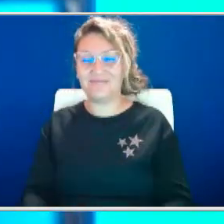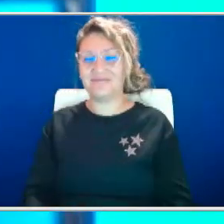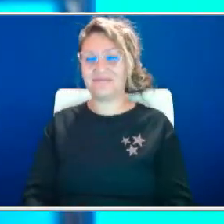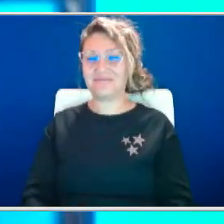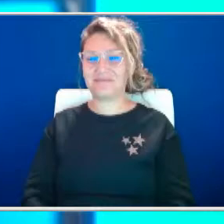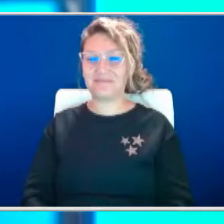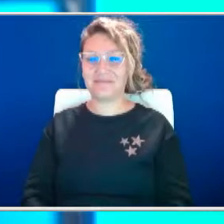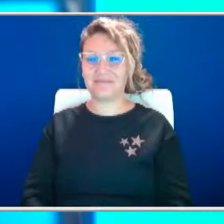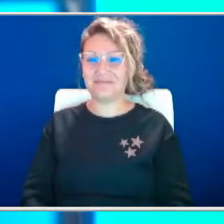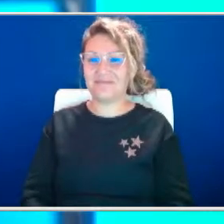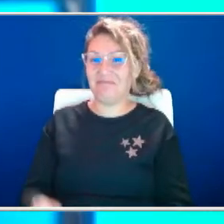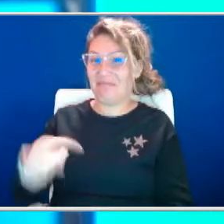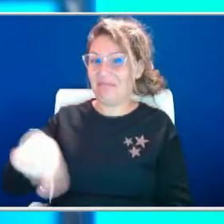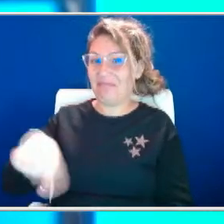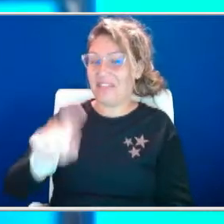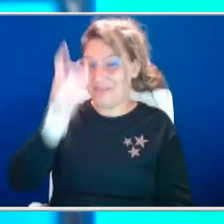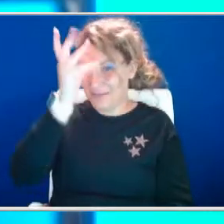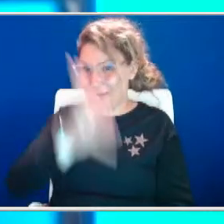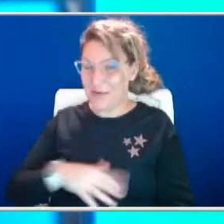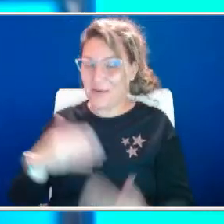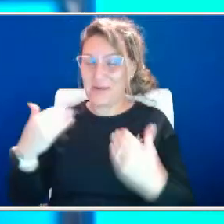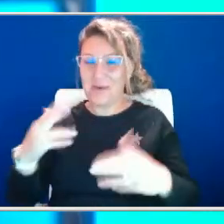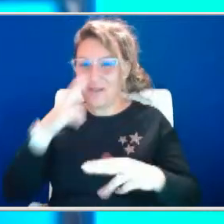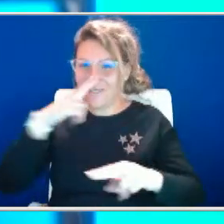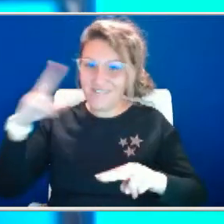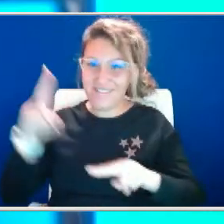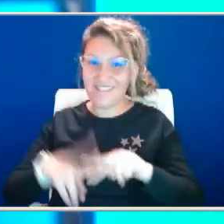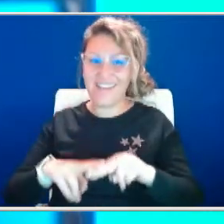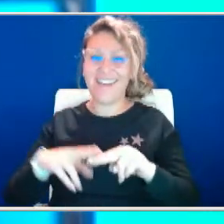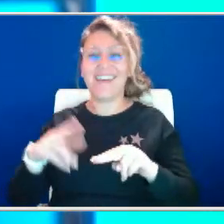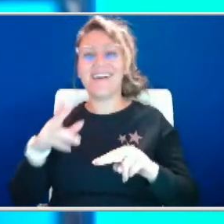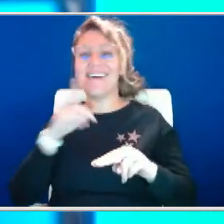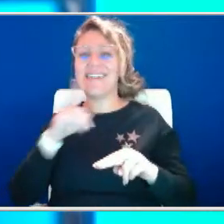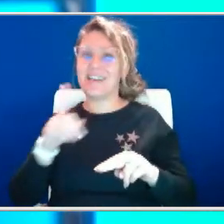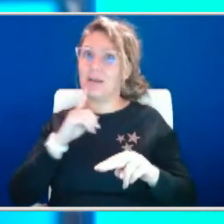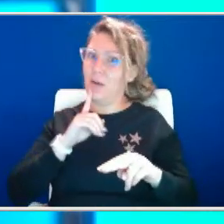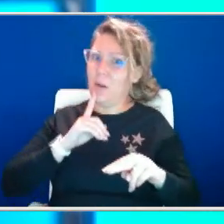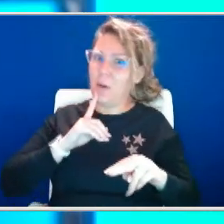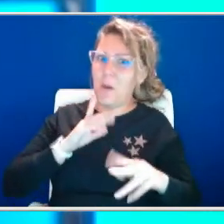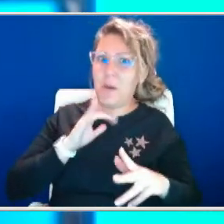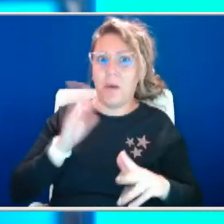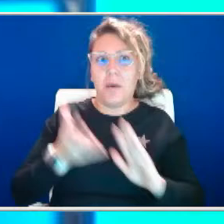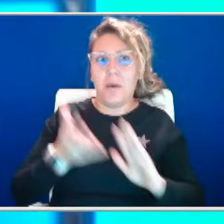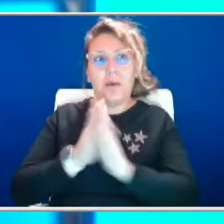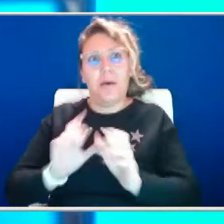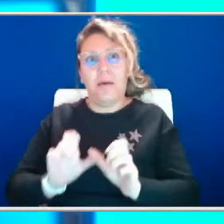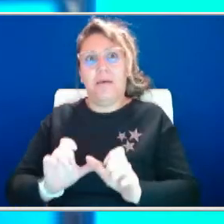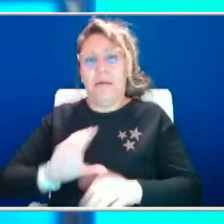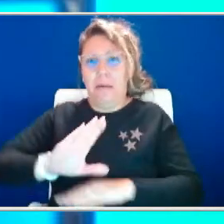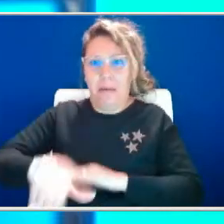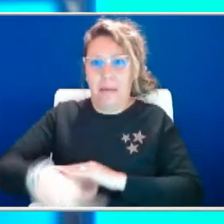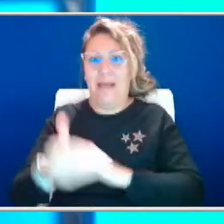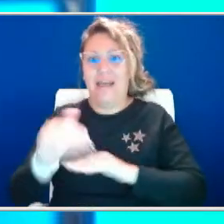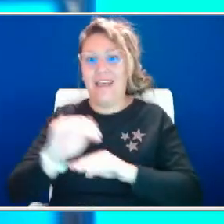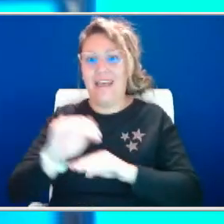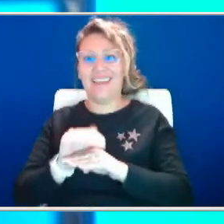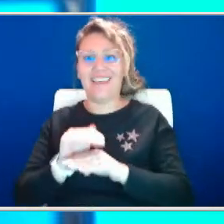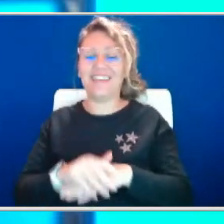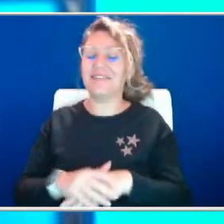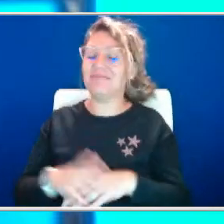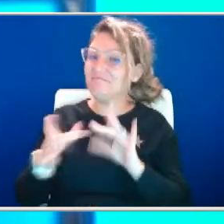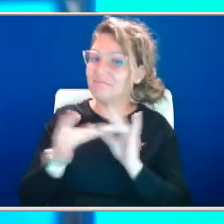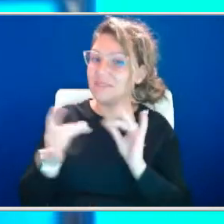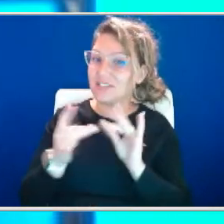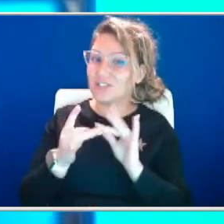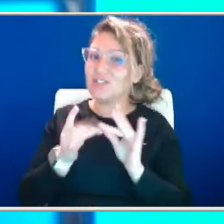Those guys are always a good time. They make for a late night for those party goers for sure. Well, speaking of singers, one of our